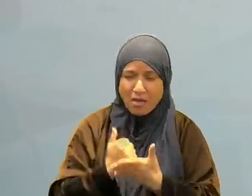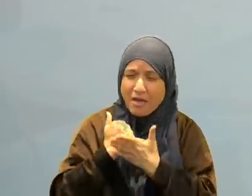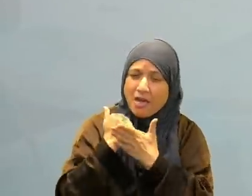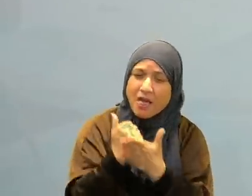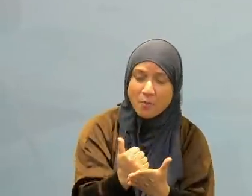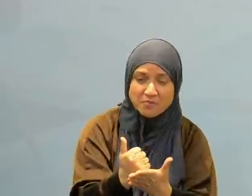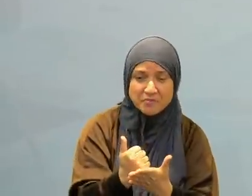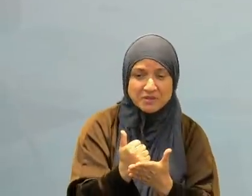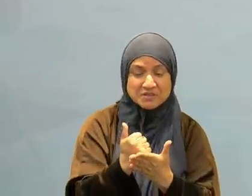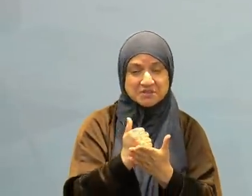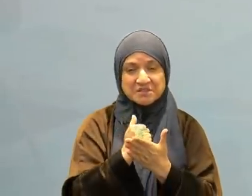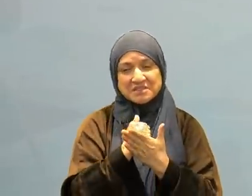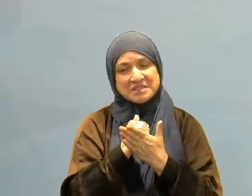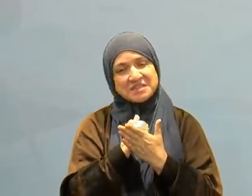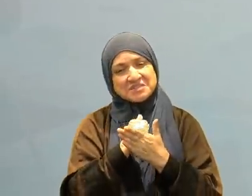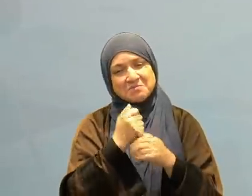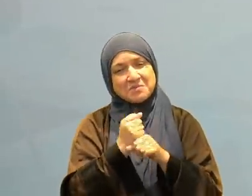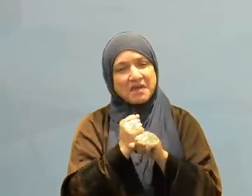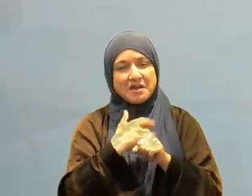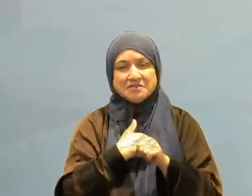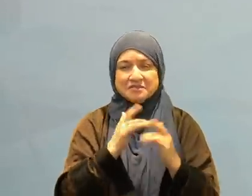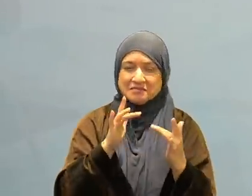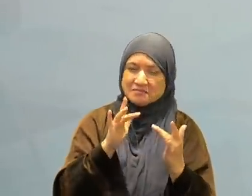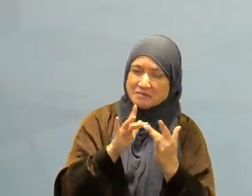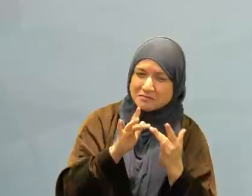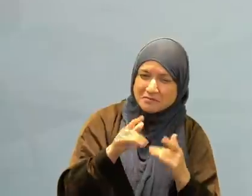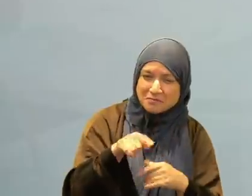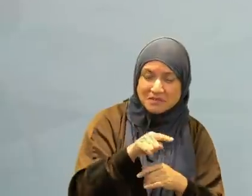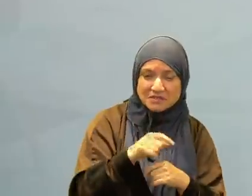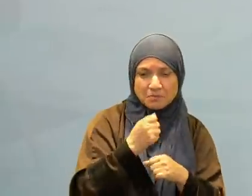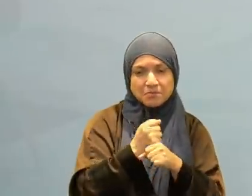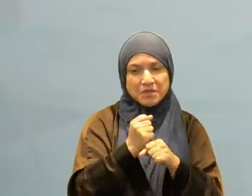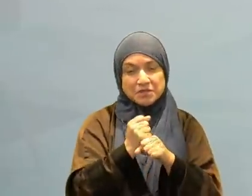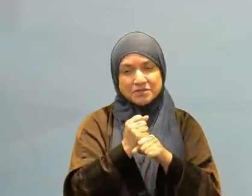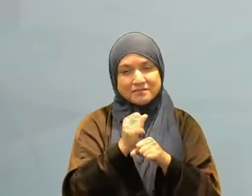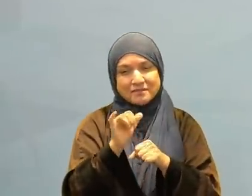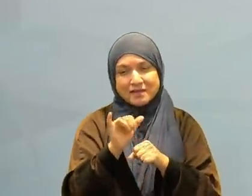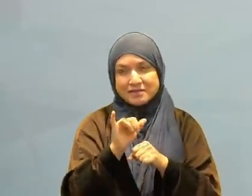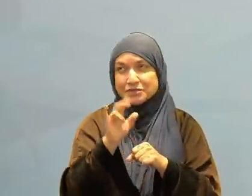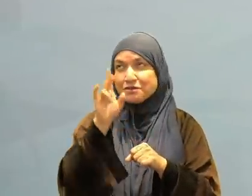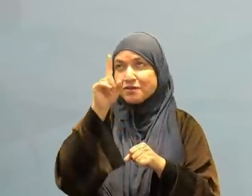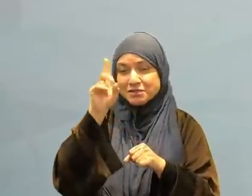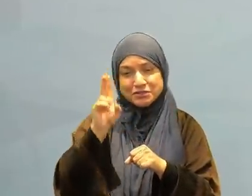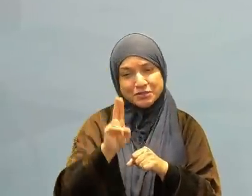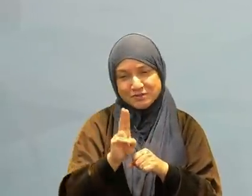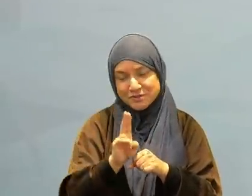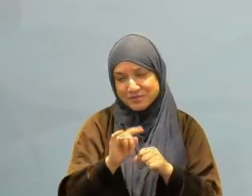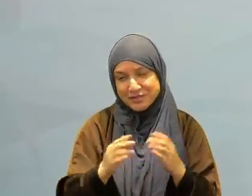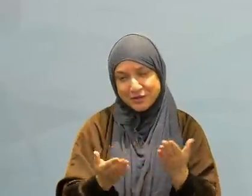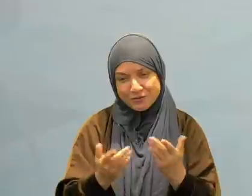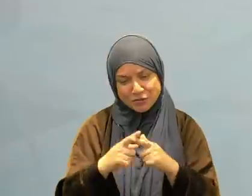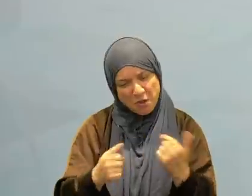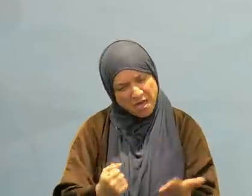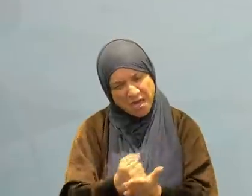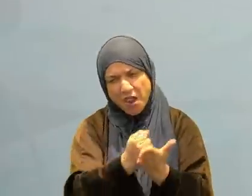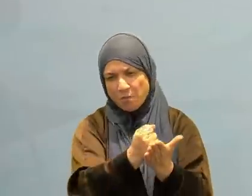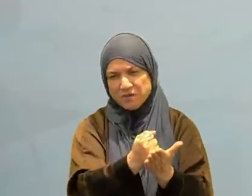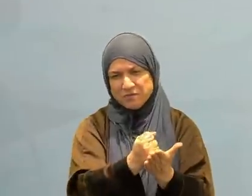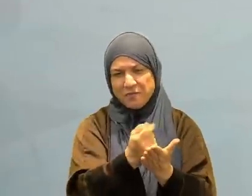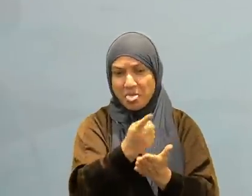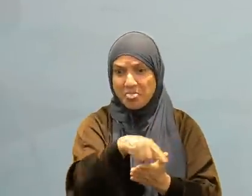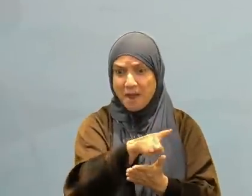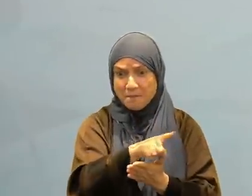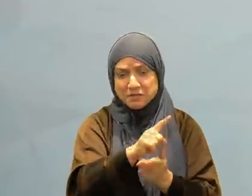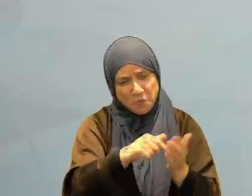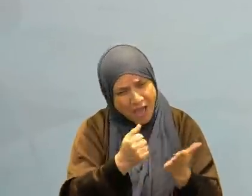us for their cause. And may Allah subhanahu wa ta'ala uplift the cause of the innocent, the oppressed, our brothers and sisters all over the world. Ya Allah, the